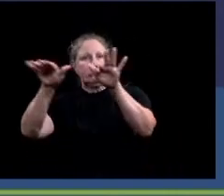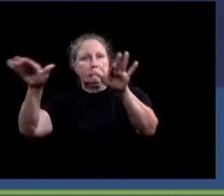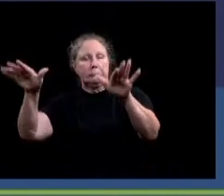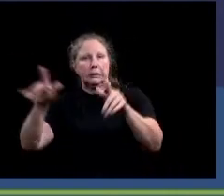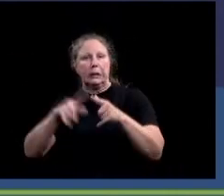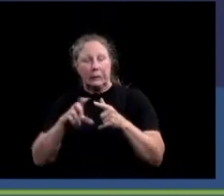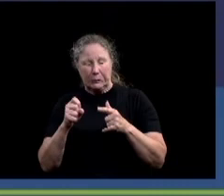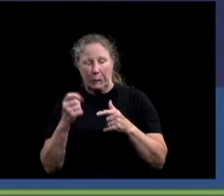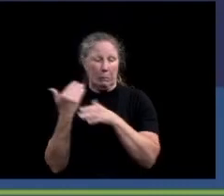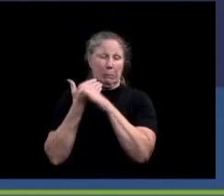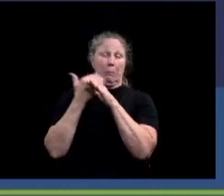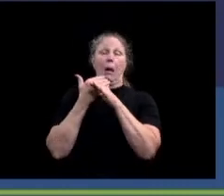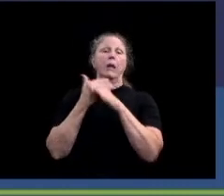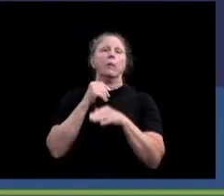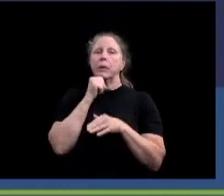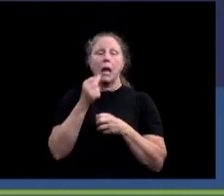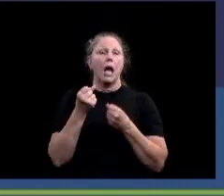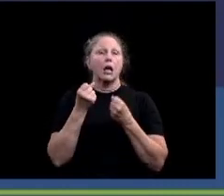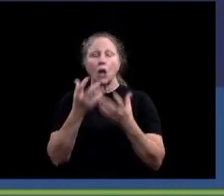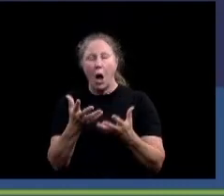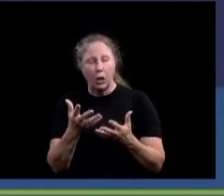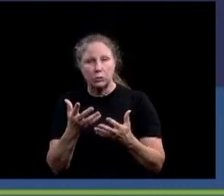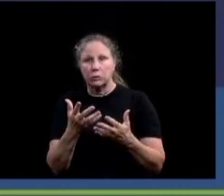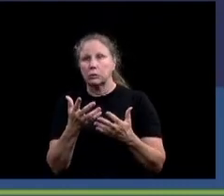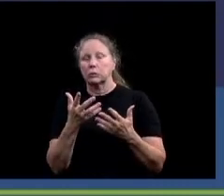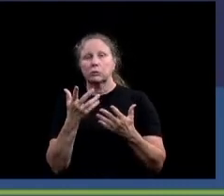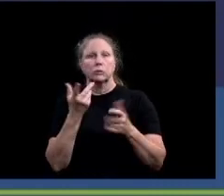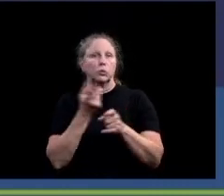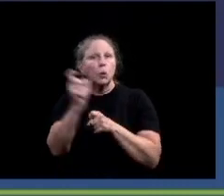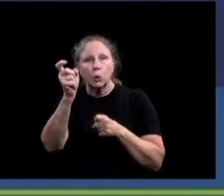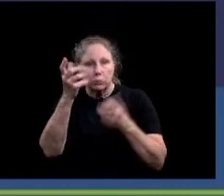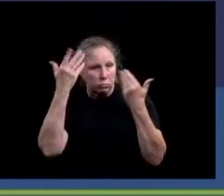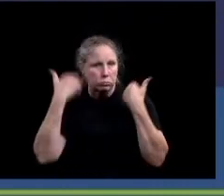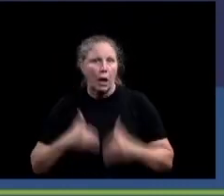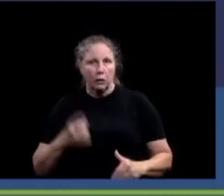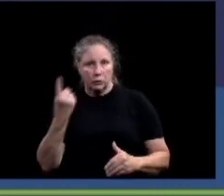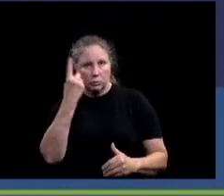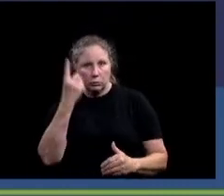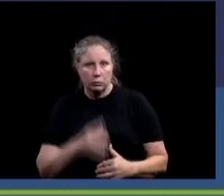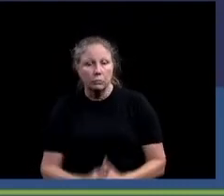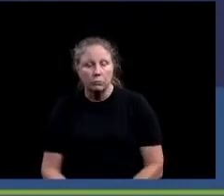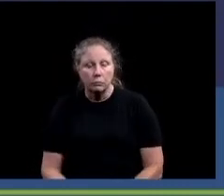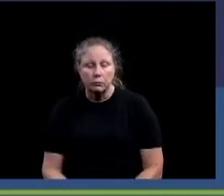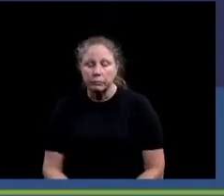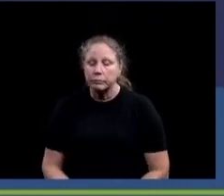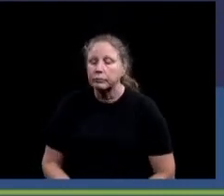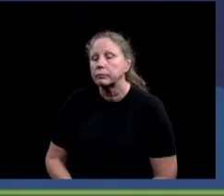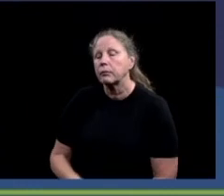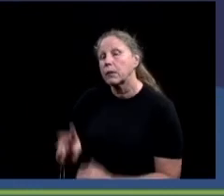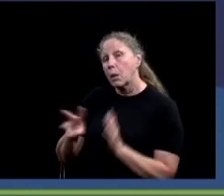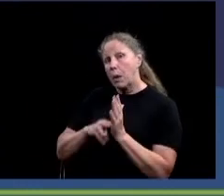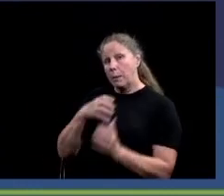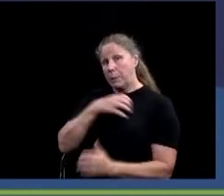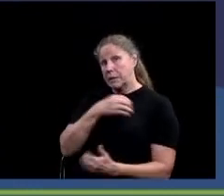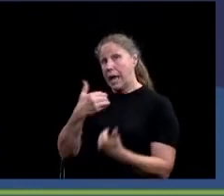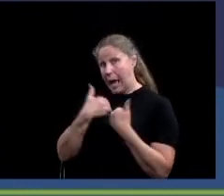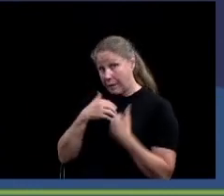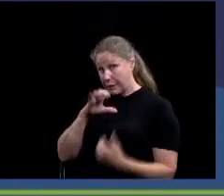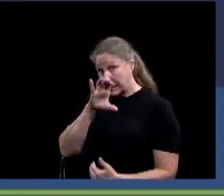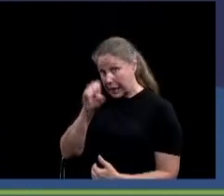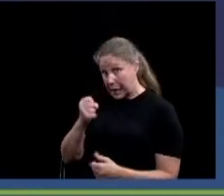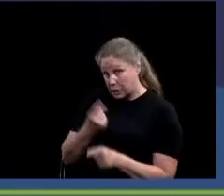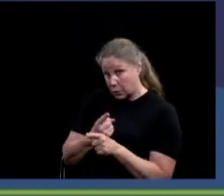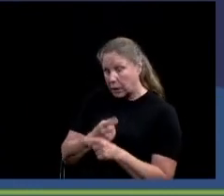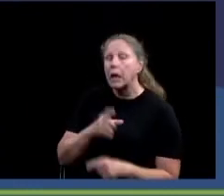long-lasting damage. And Waco PD does use CS gas. We have CS gas in our